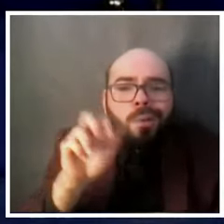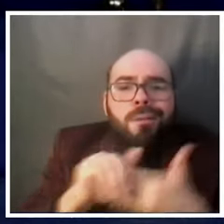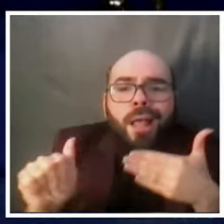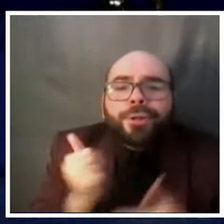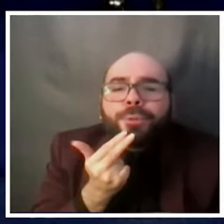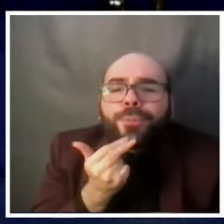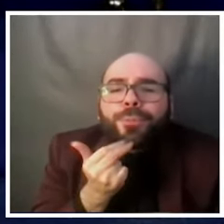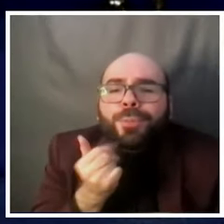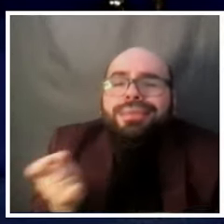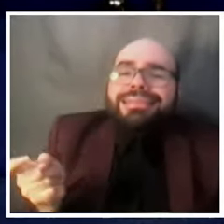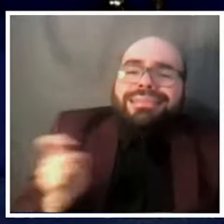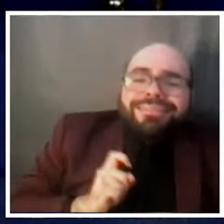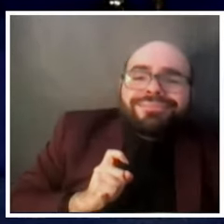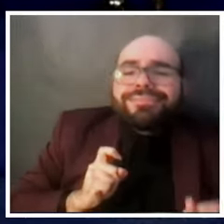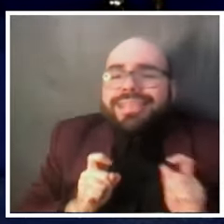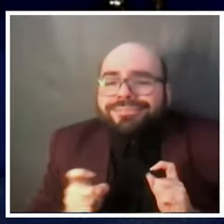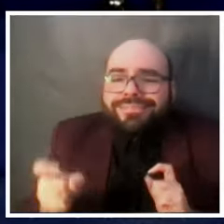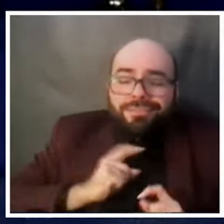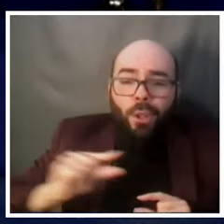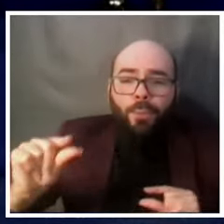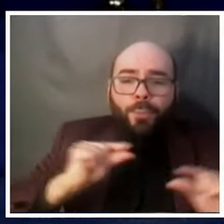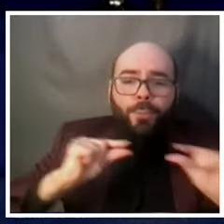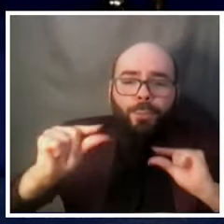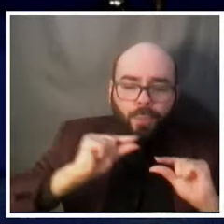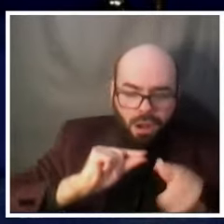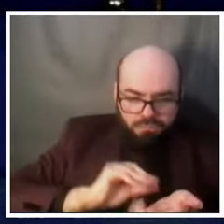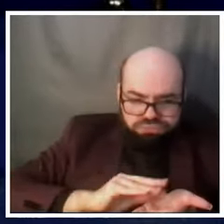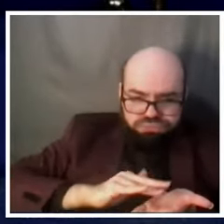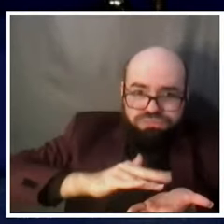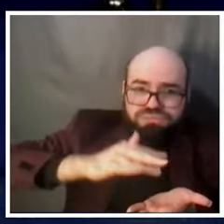My grandfather would tell me when I walked out the door in